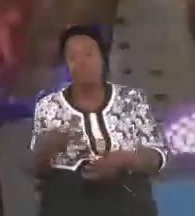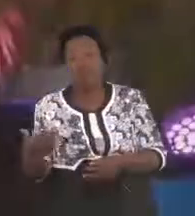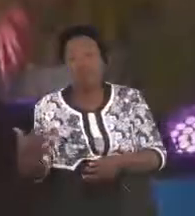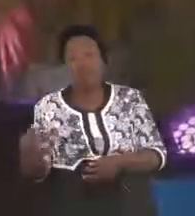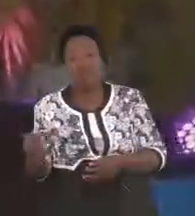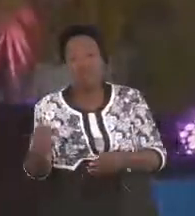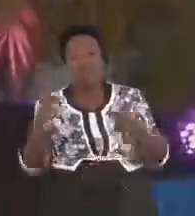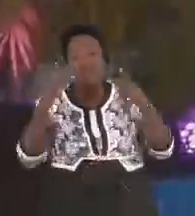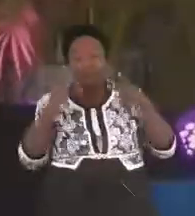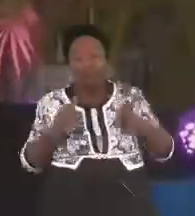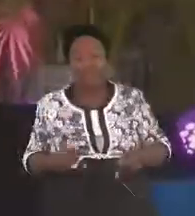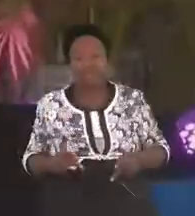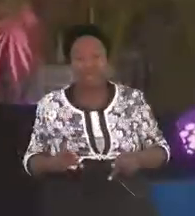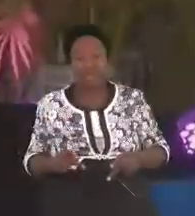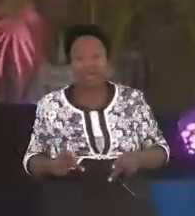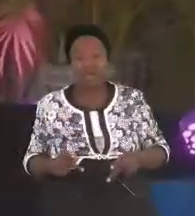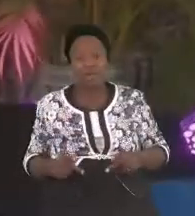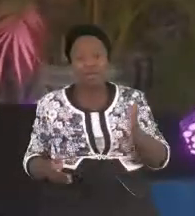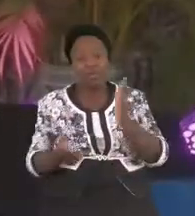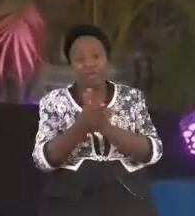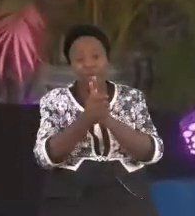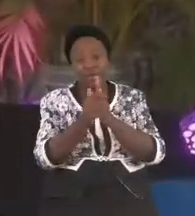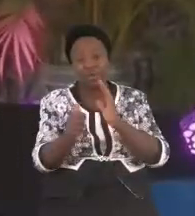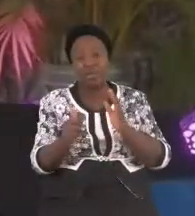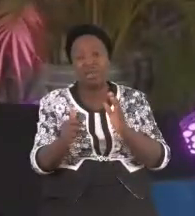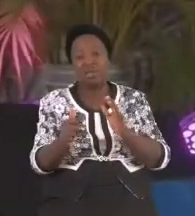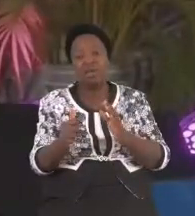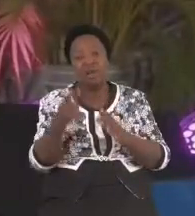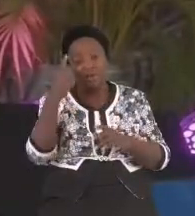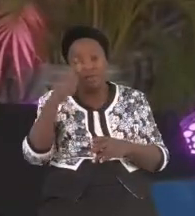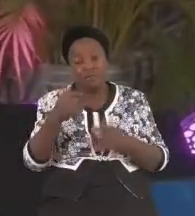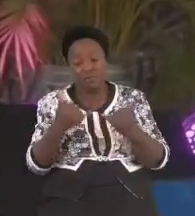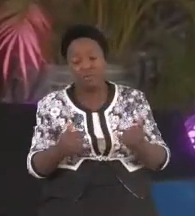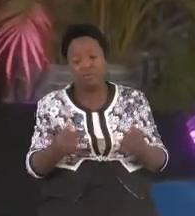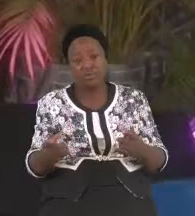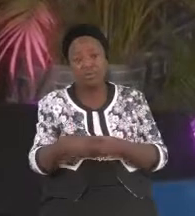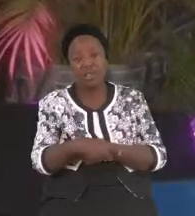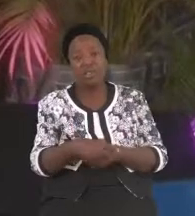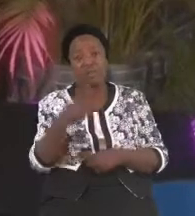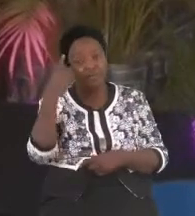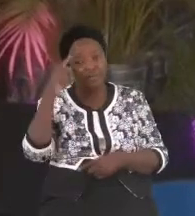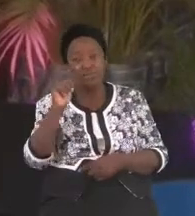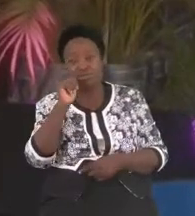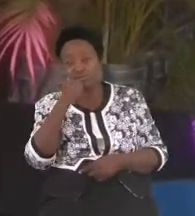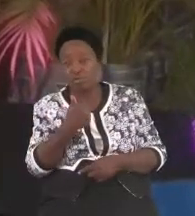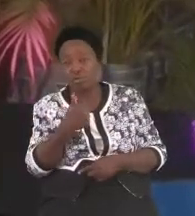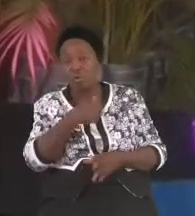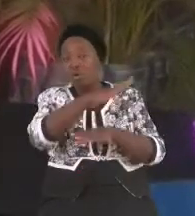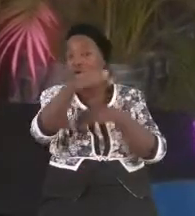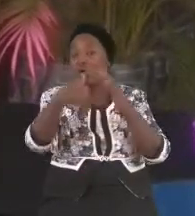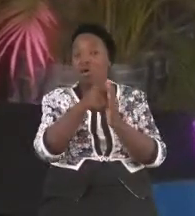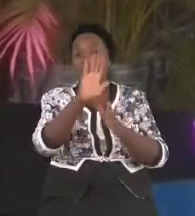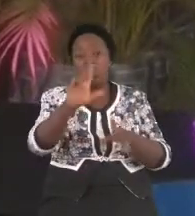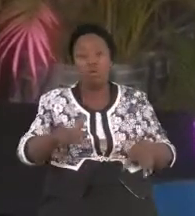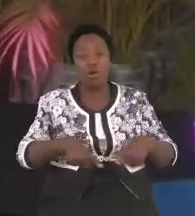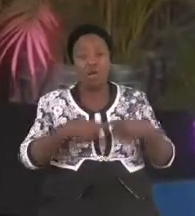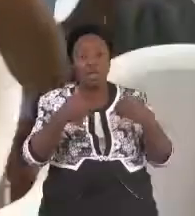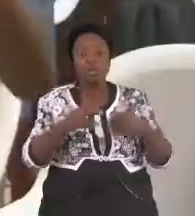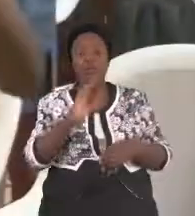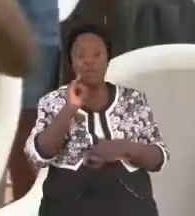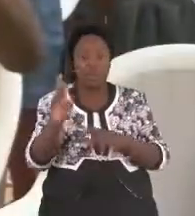physical, professional, for today, for tomorrow, for all your life, available for